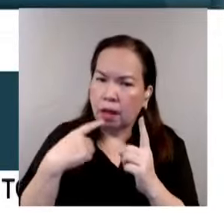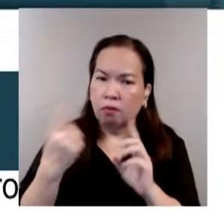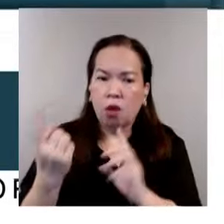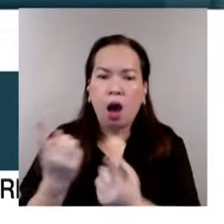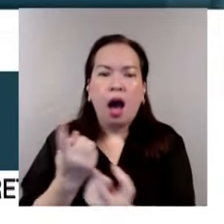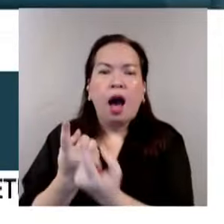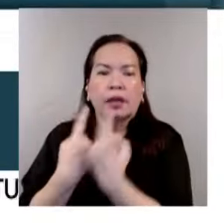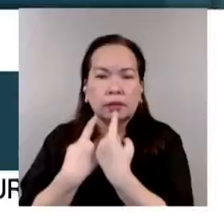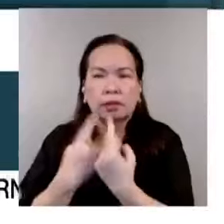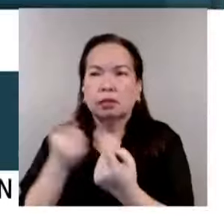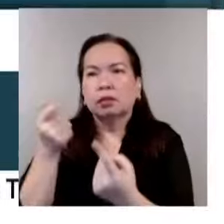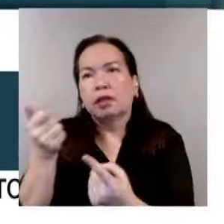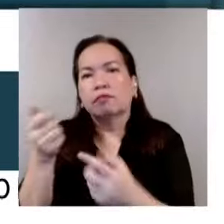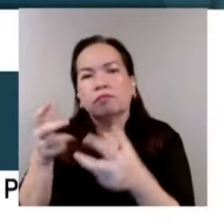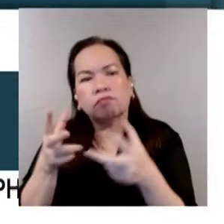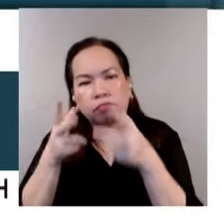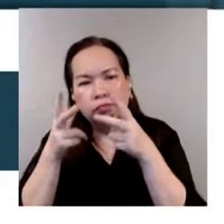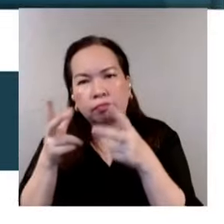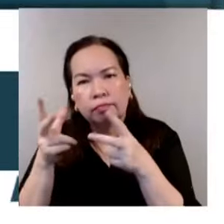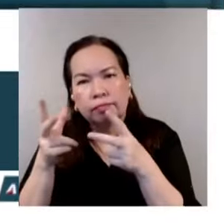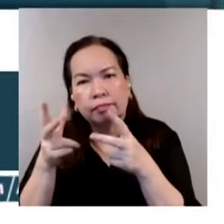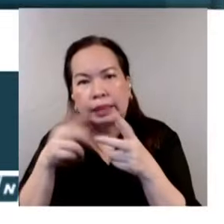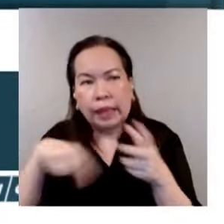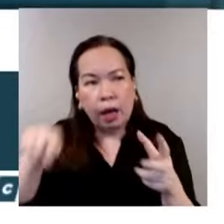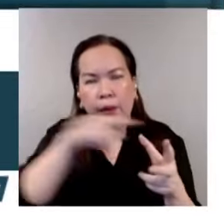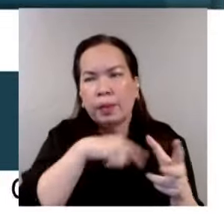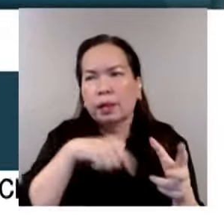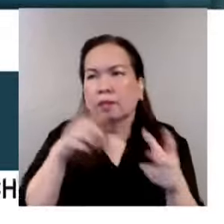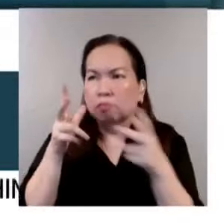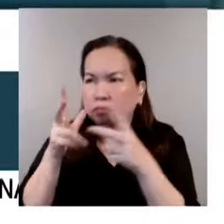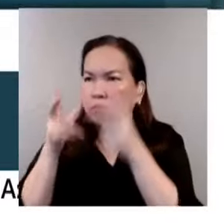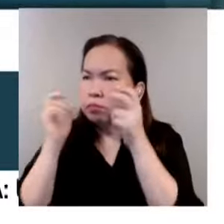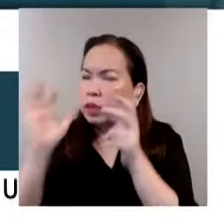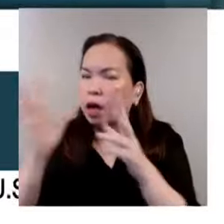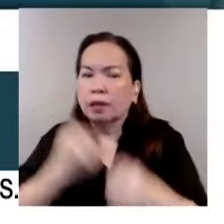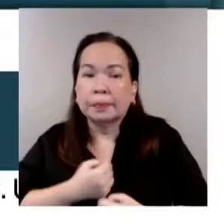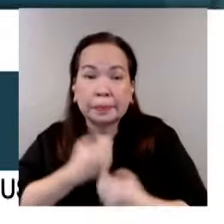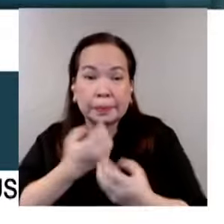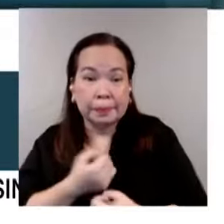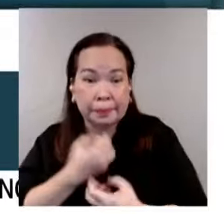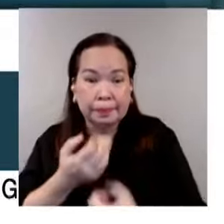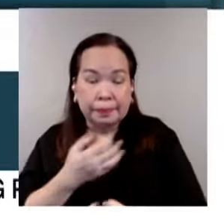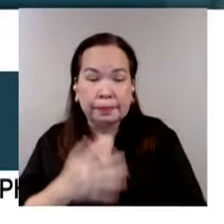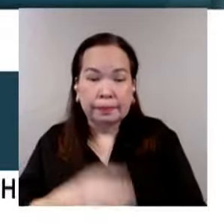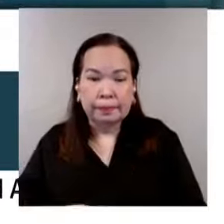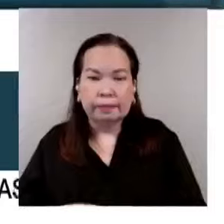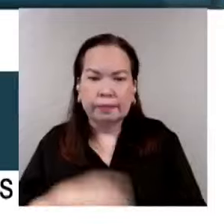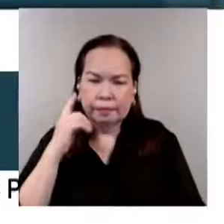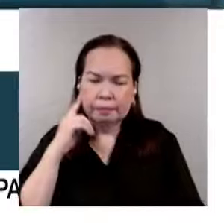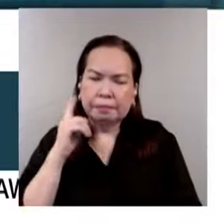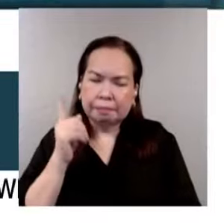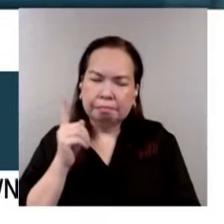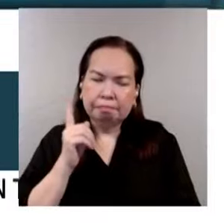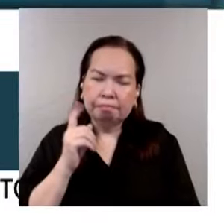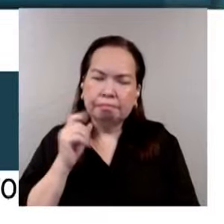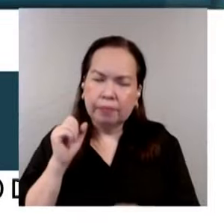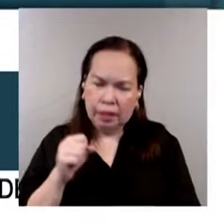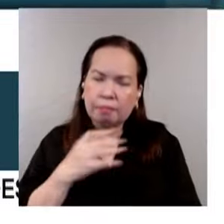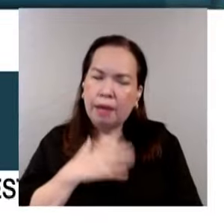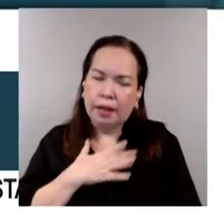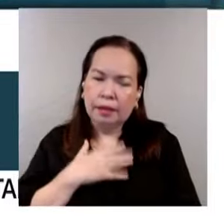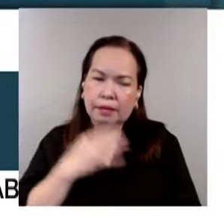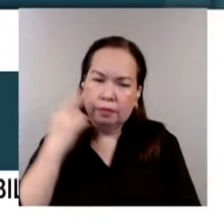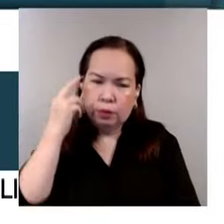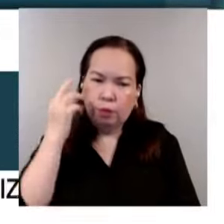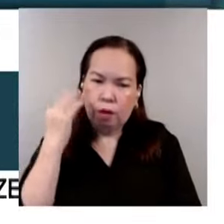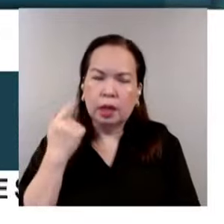be heard as well and air his side. No? So that's also one reason that, you know, I think it will be good